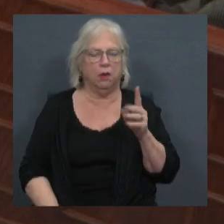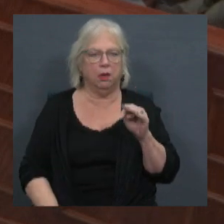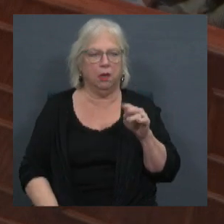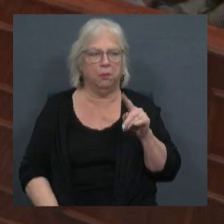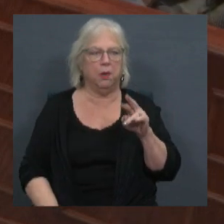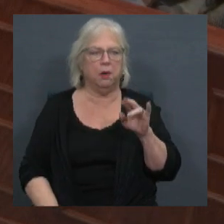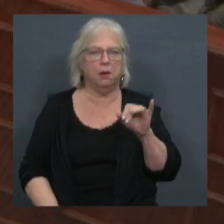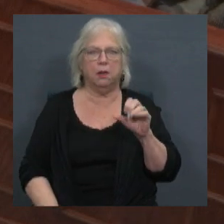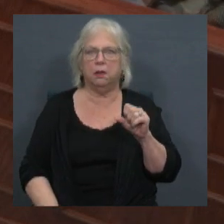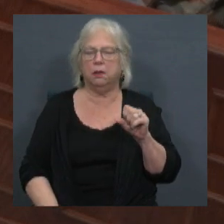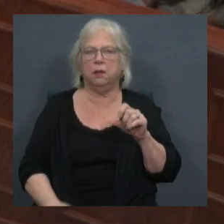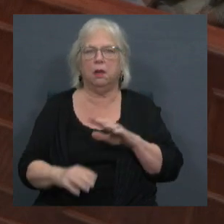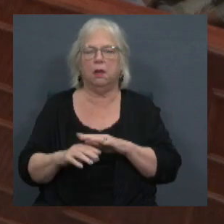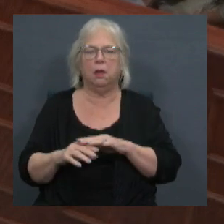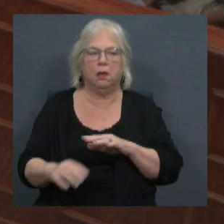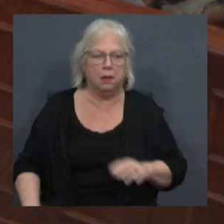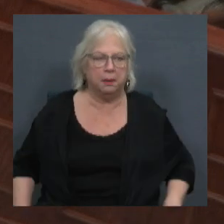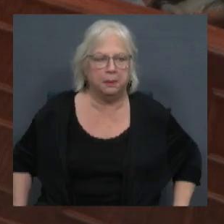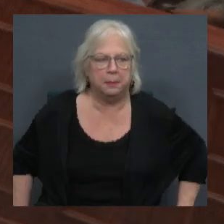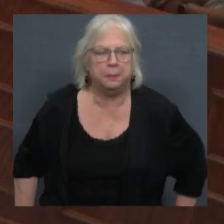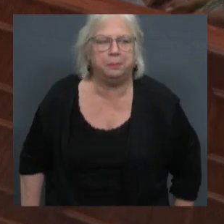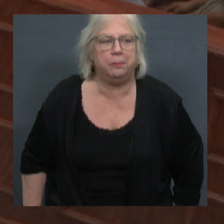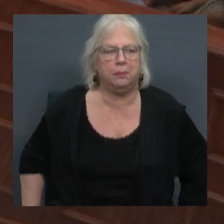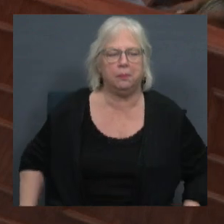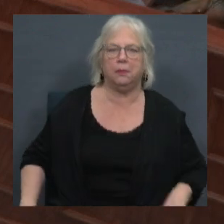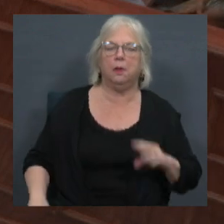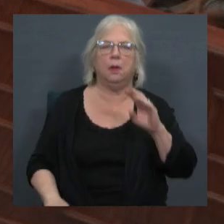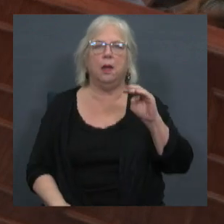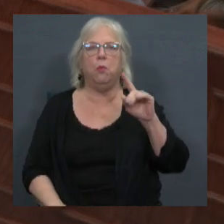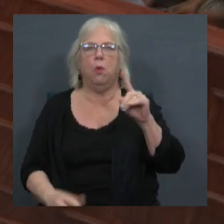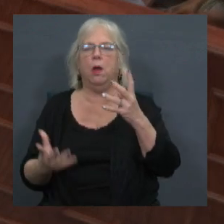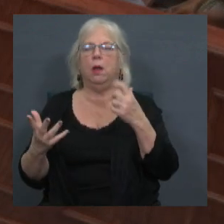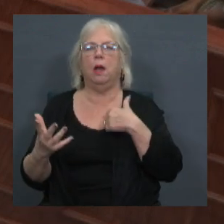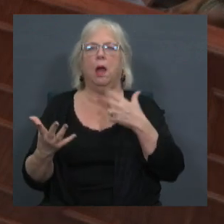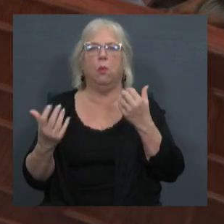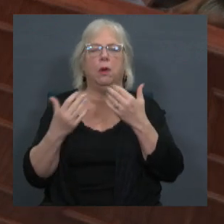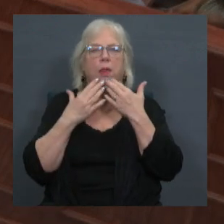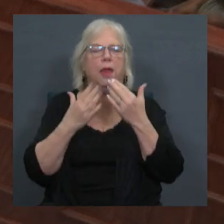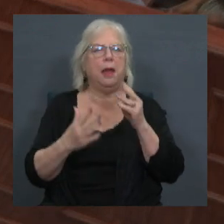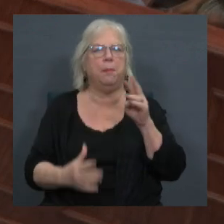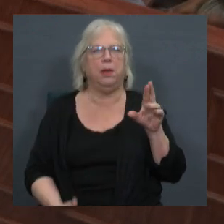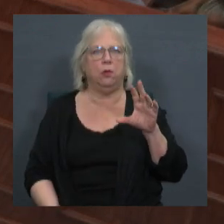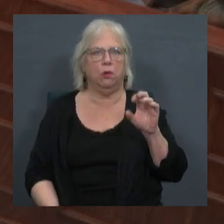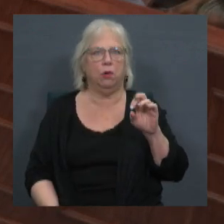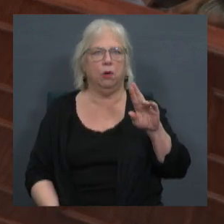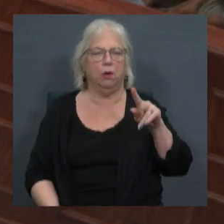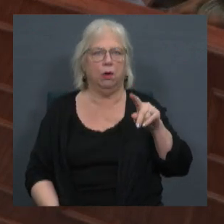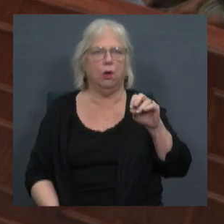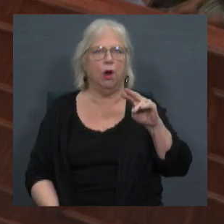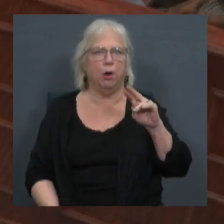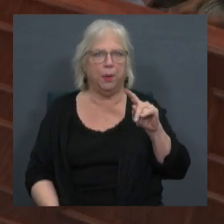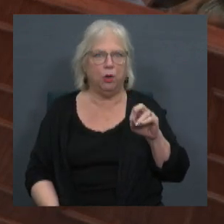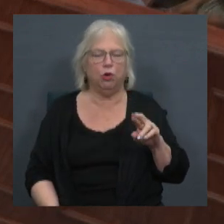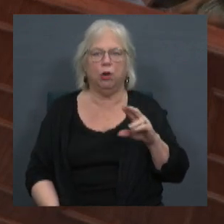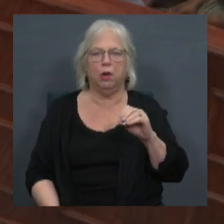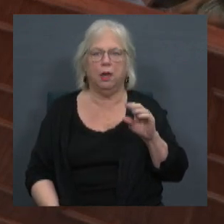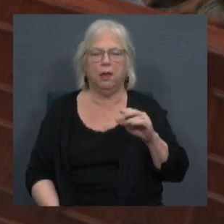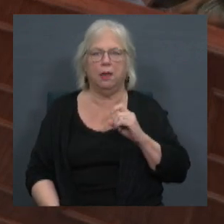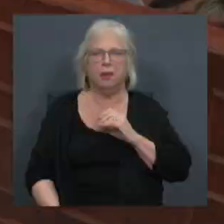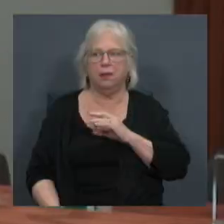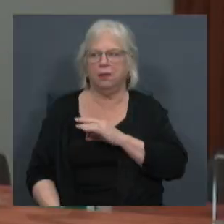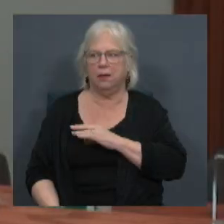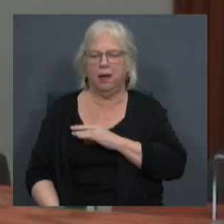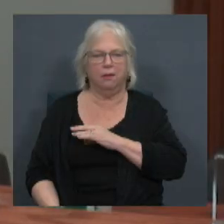On M1, I want to thank Mr. Carpenter and his staff for doing